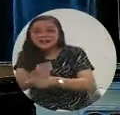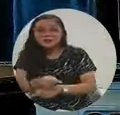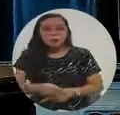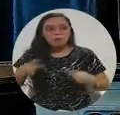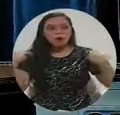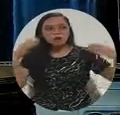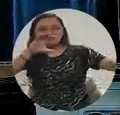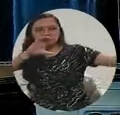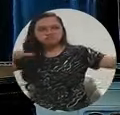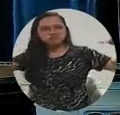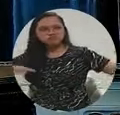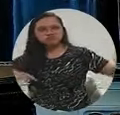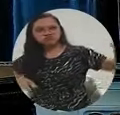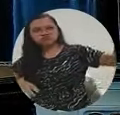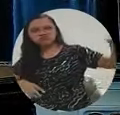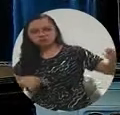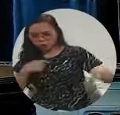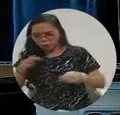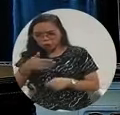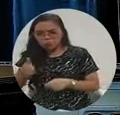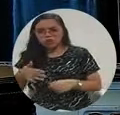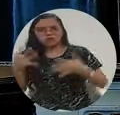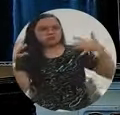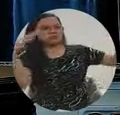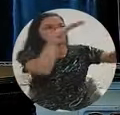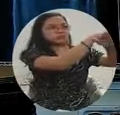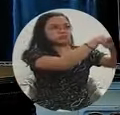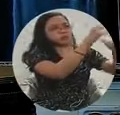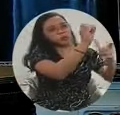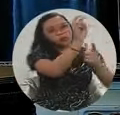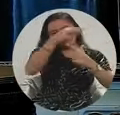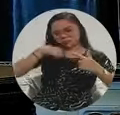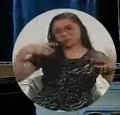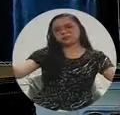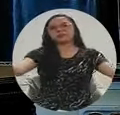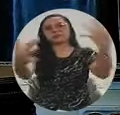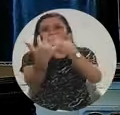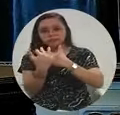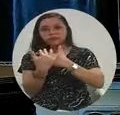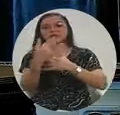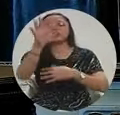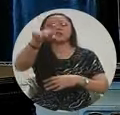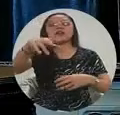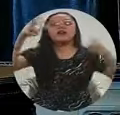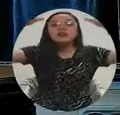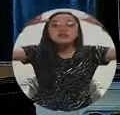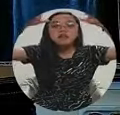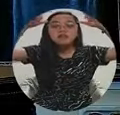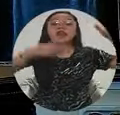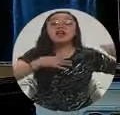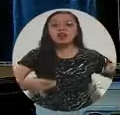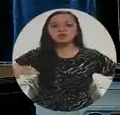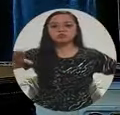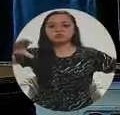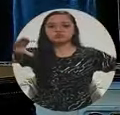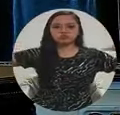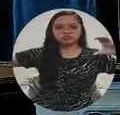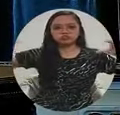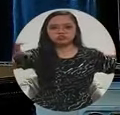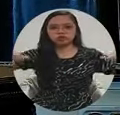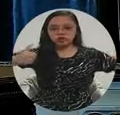He will put evil thoughts in your mind. He will discourage you. That's the work of the devil, like Pastor Ken said this